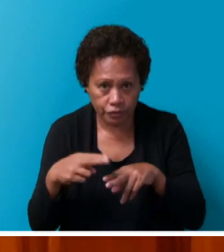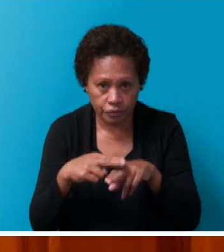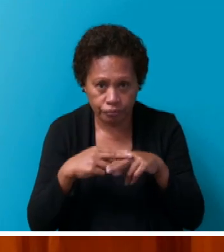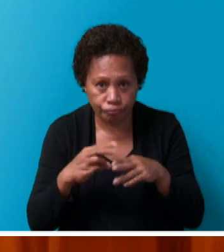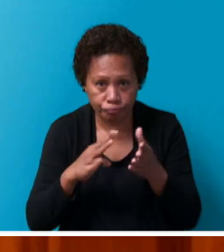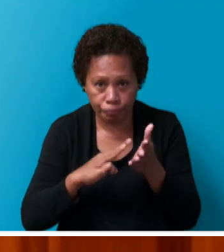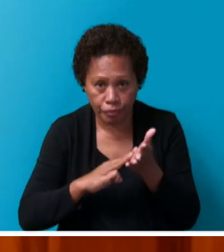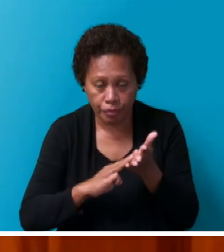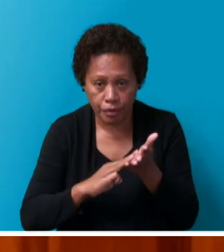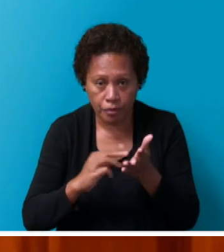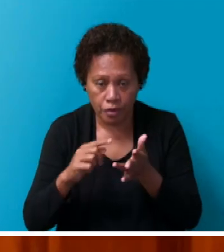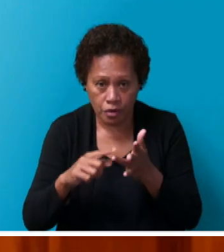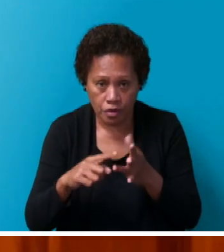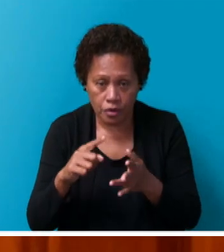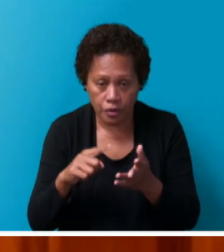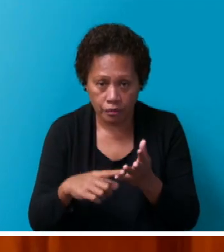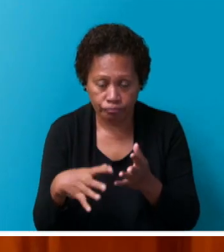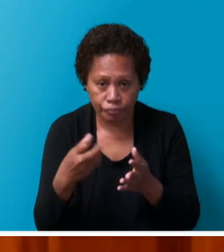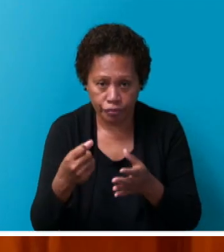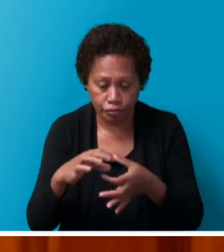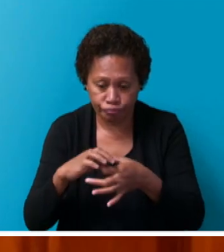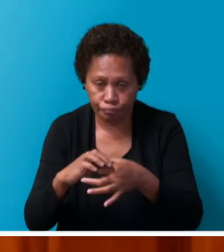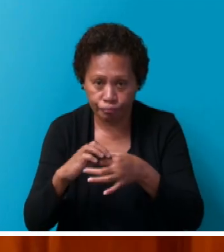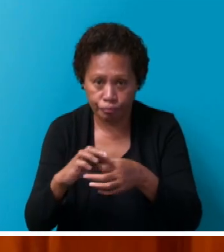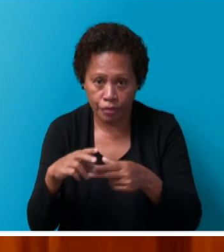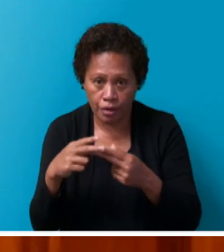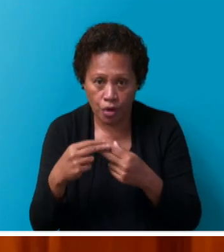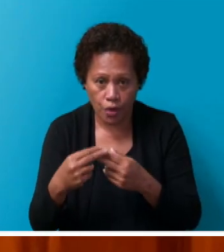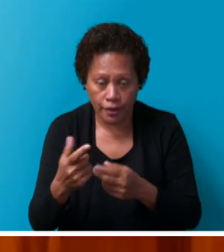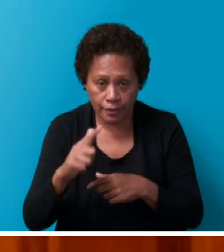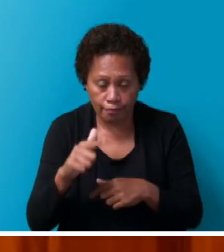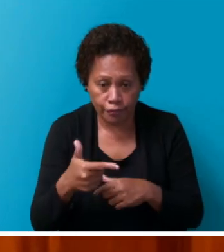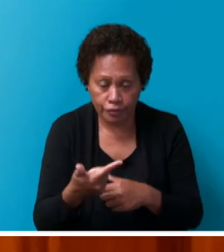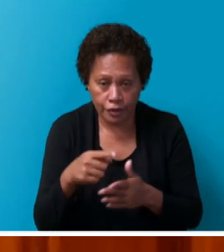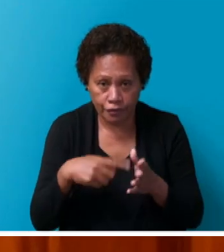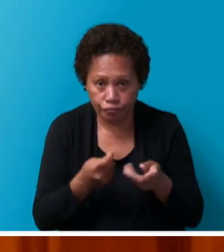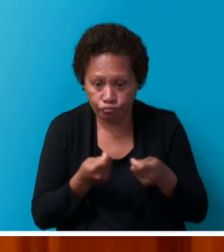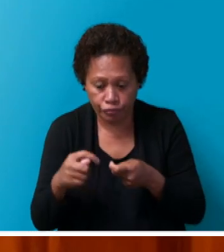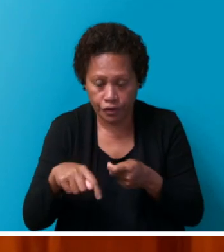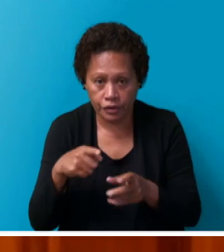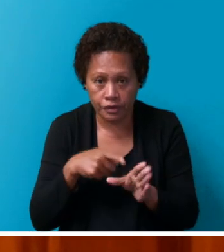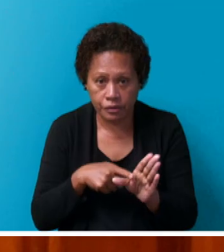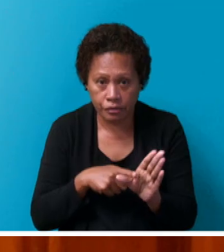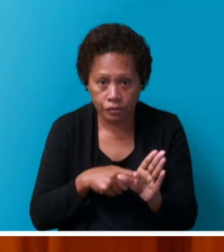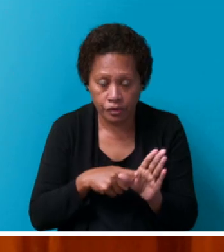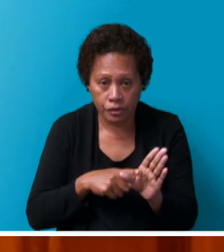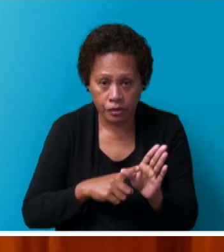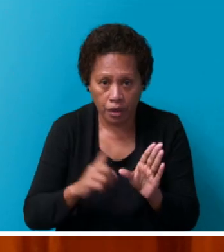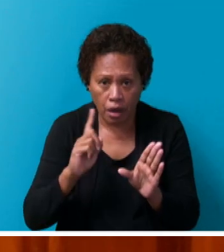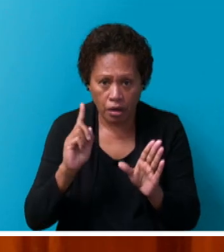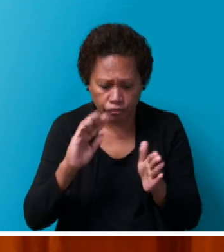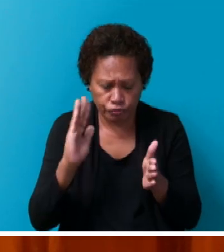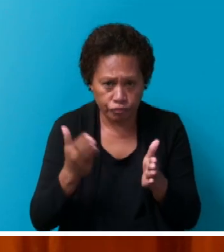National Geographic's Pristine Seas initiative on the 7th of January this year. What is the Pristine Seas